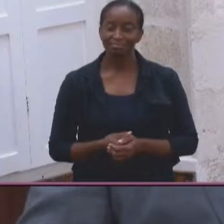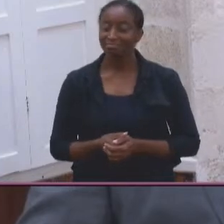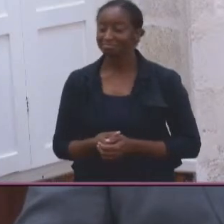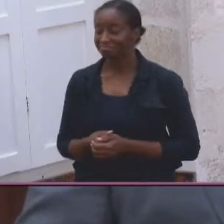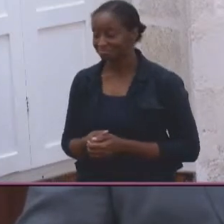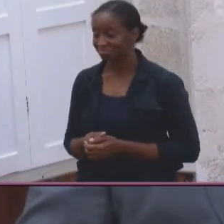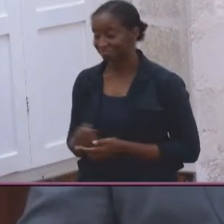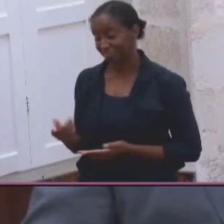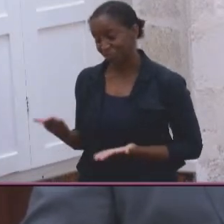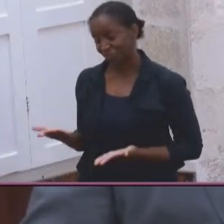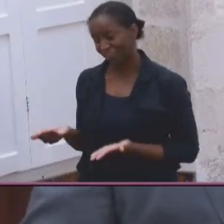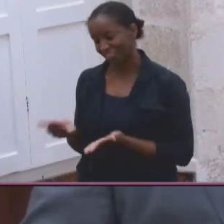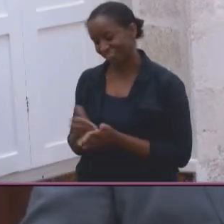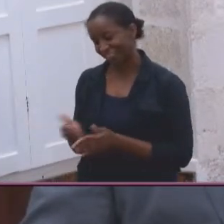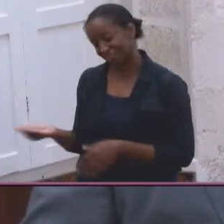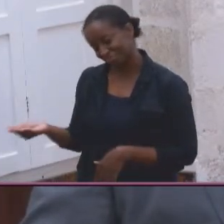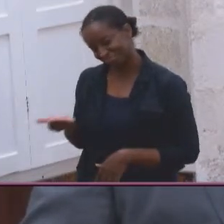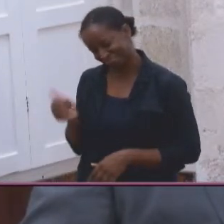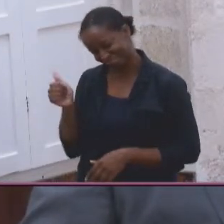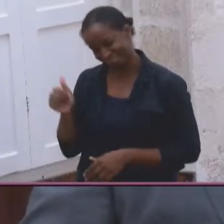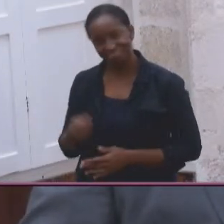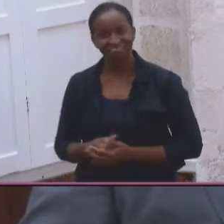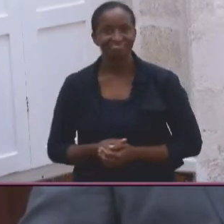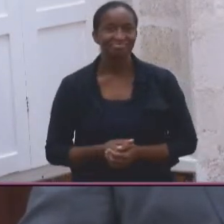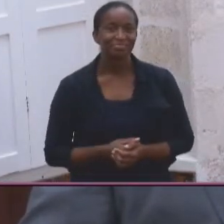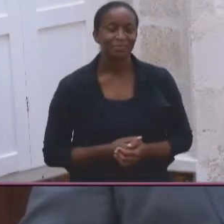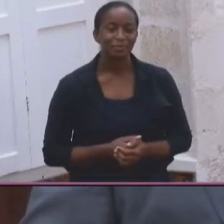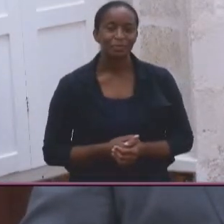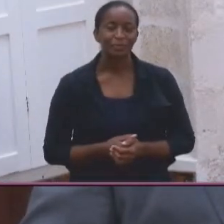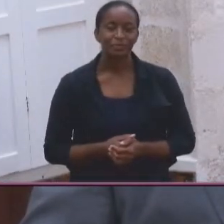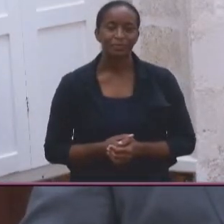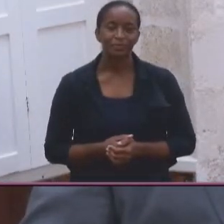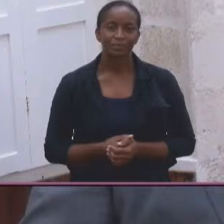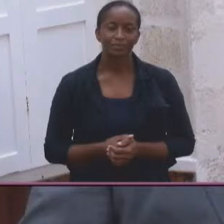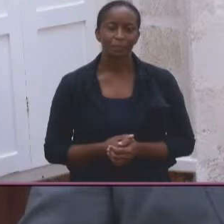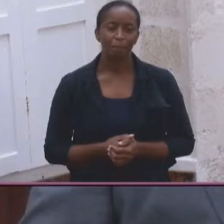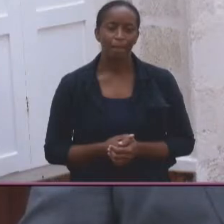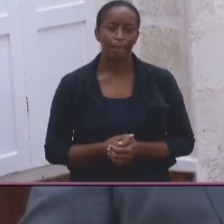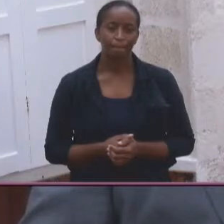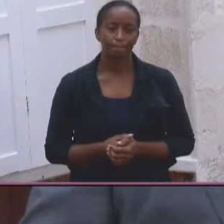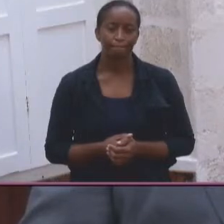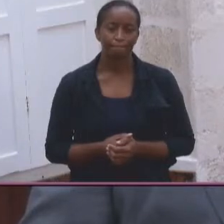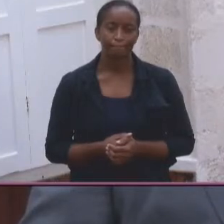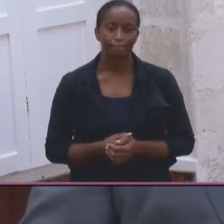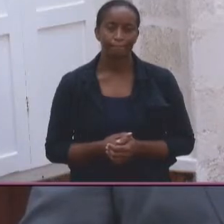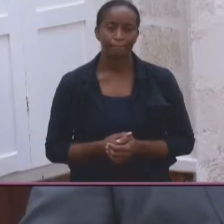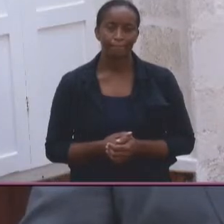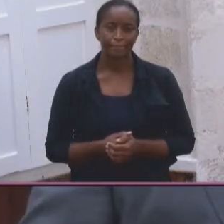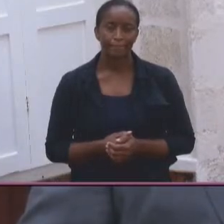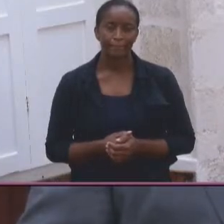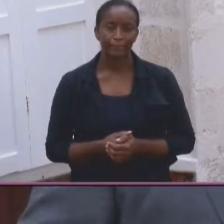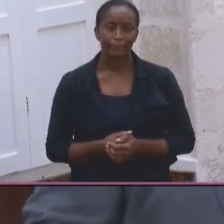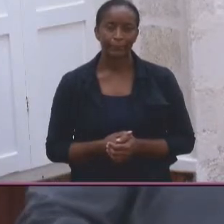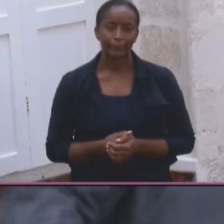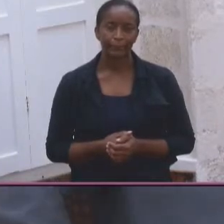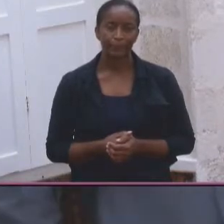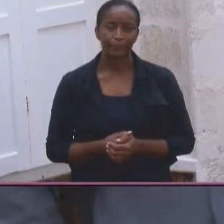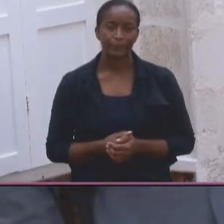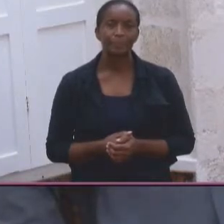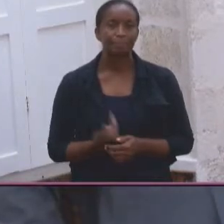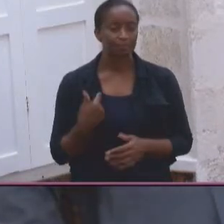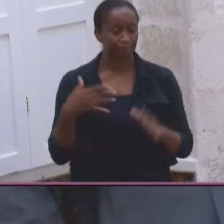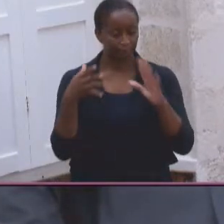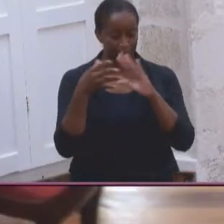made my point with regards to discipline. I have supported all the senators, and with those few words, I'm obliged to you,